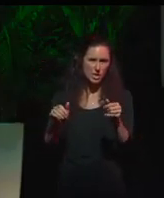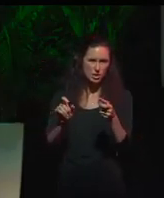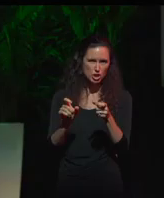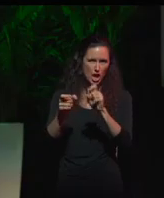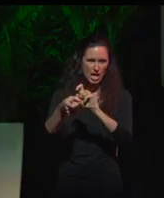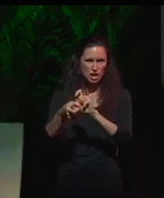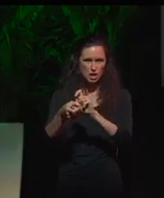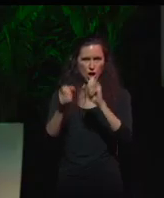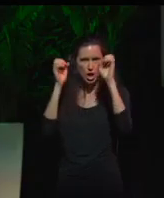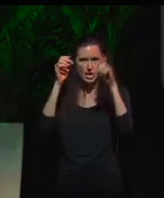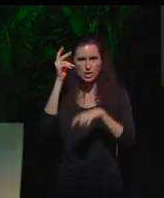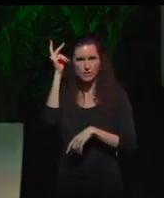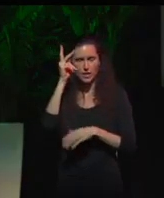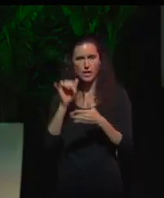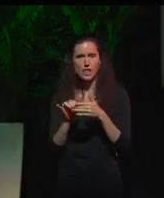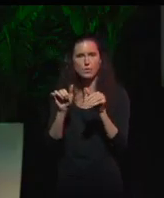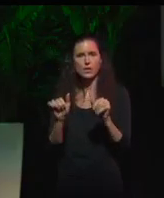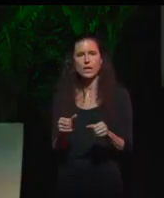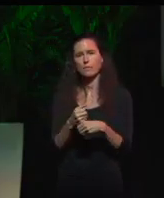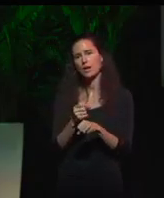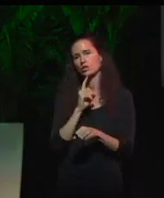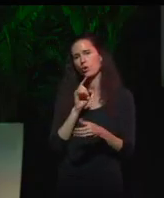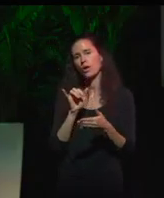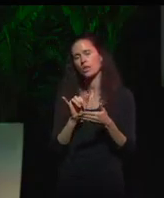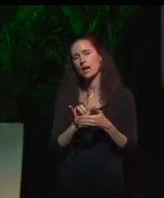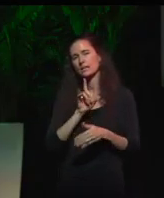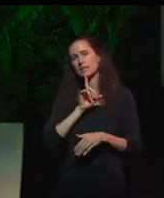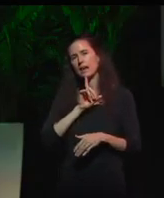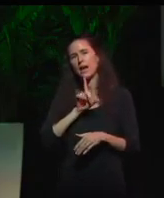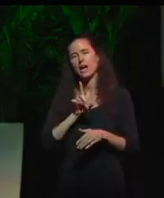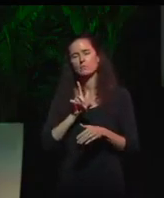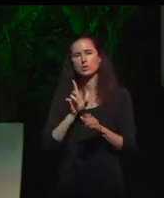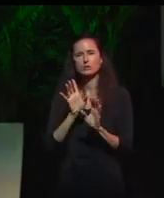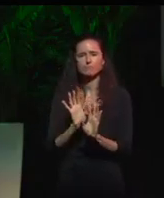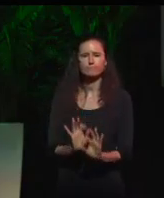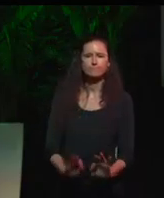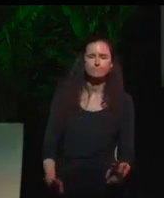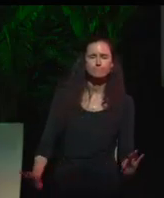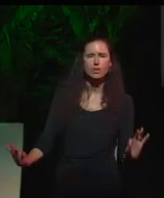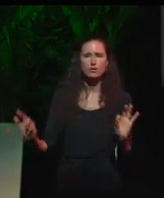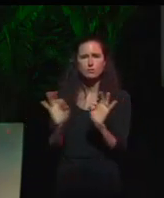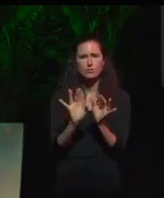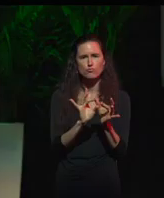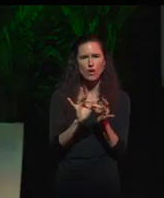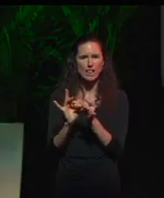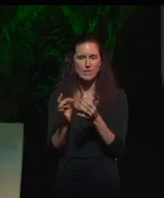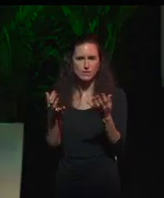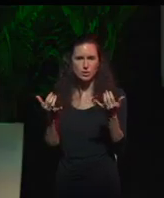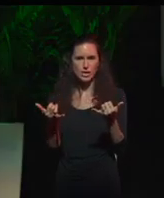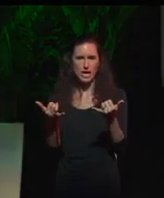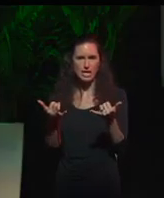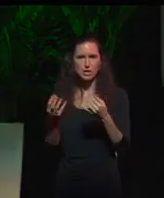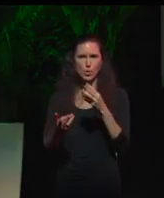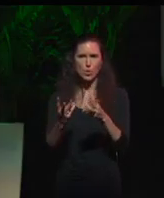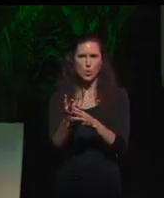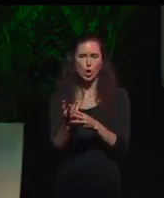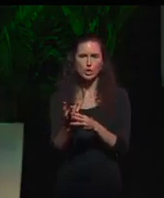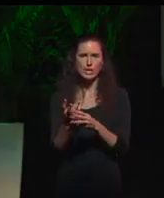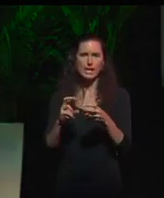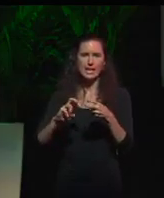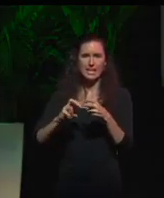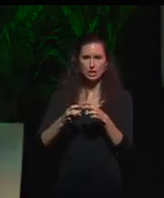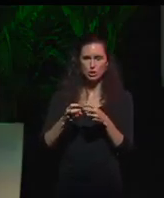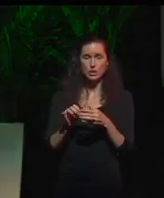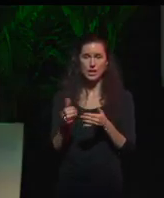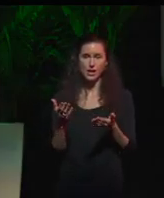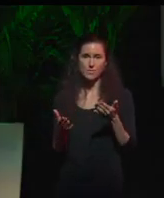philosophy so that we make sure that it is absolutely relevant for today's world and its issues. Now that may all